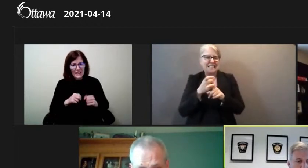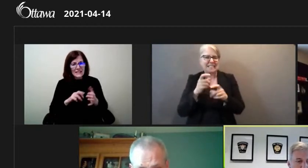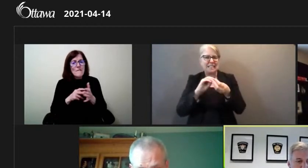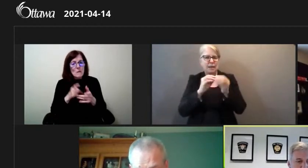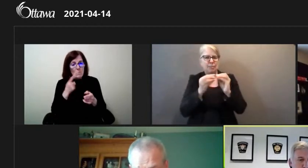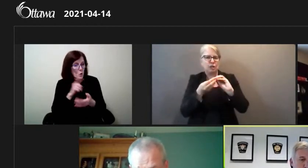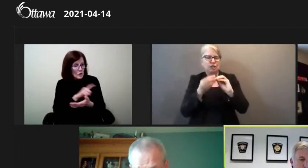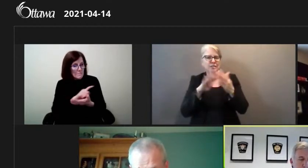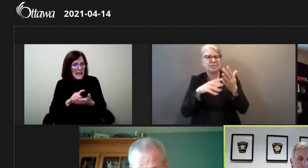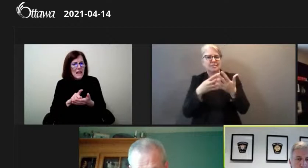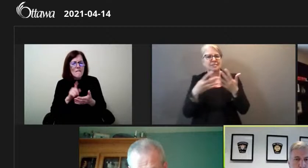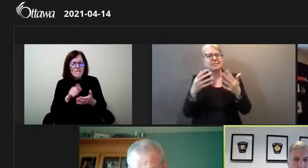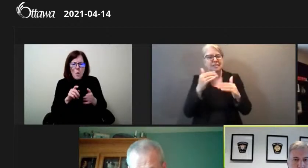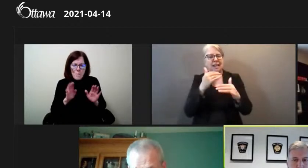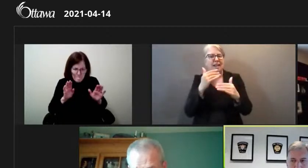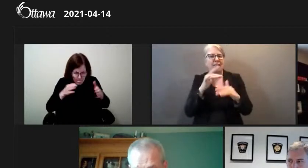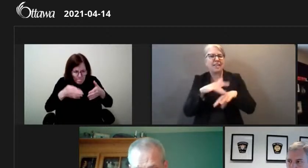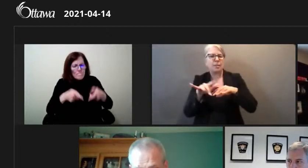is.